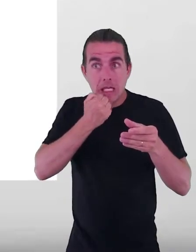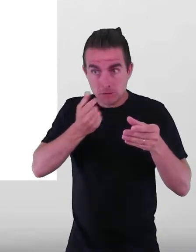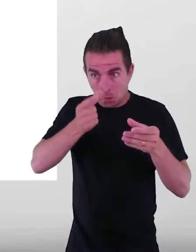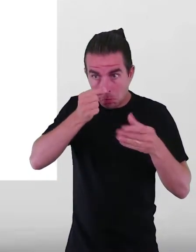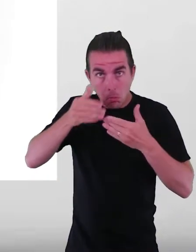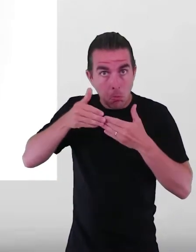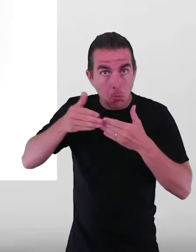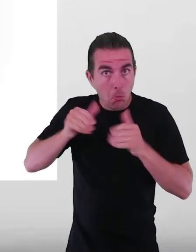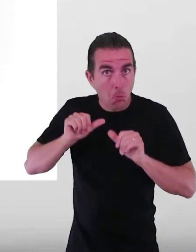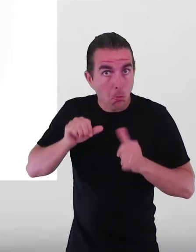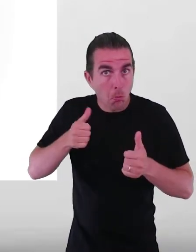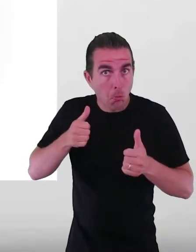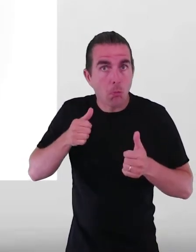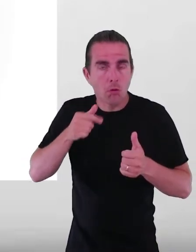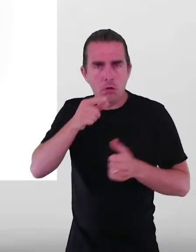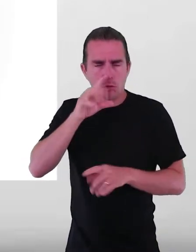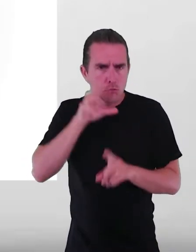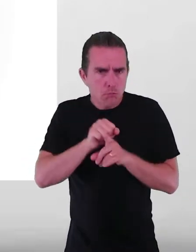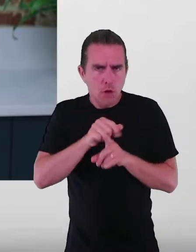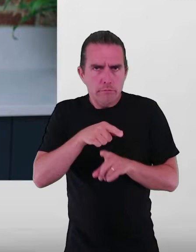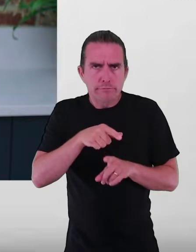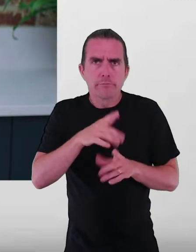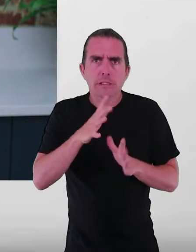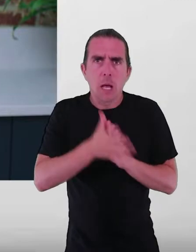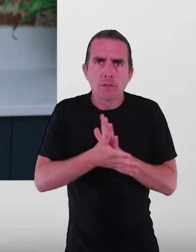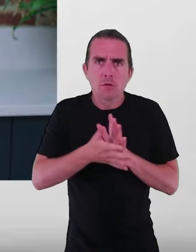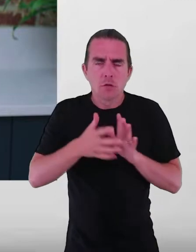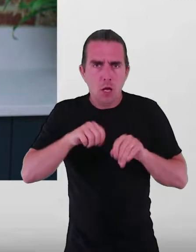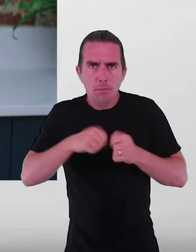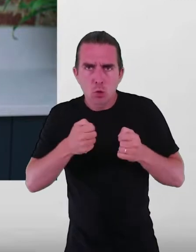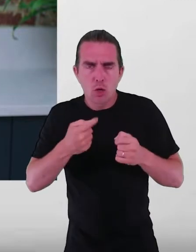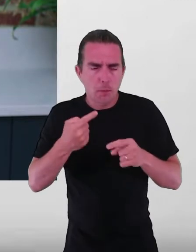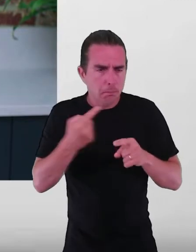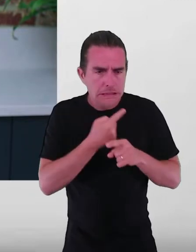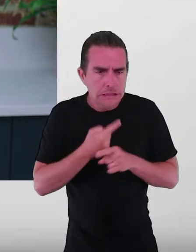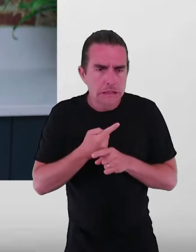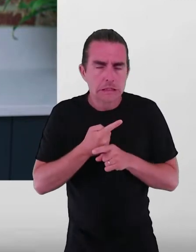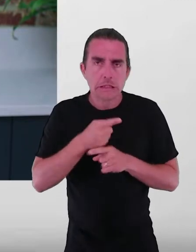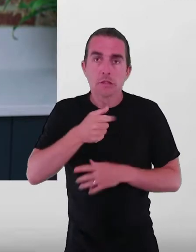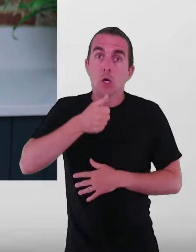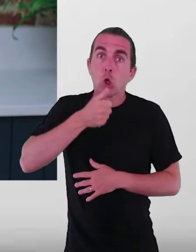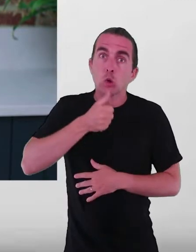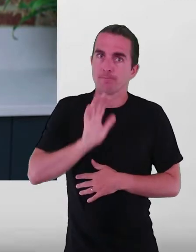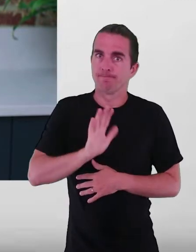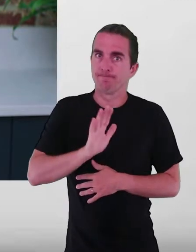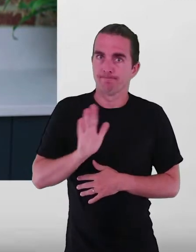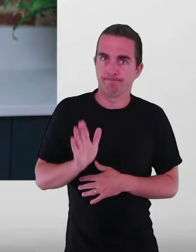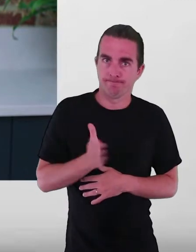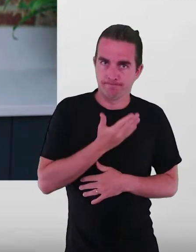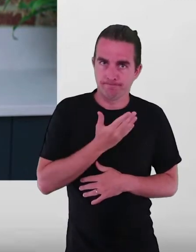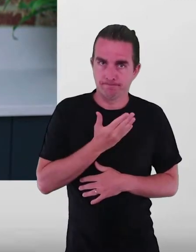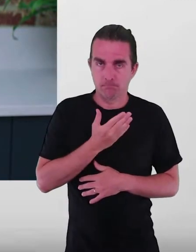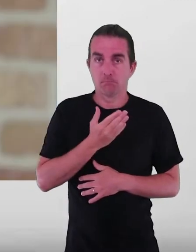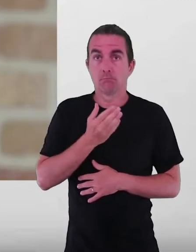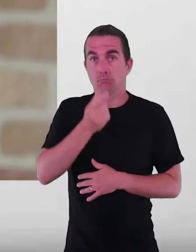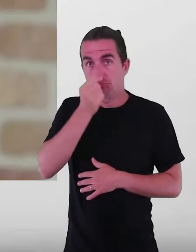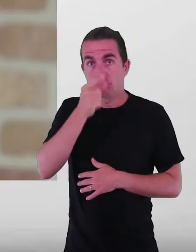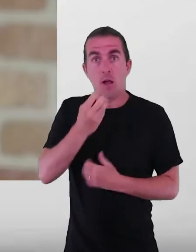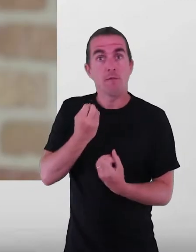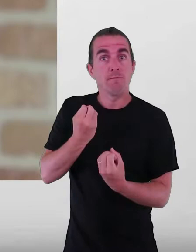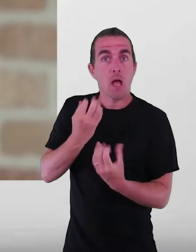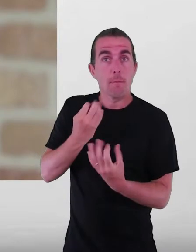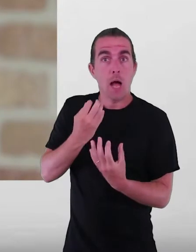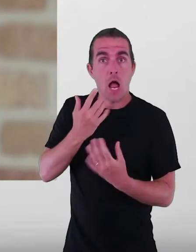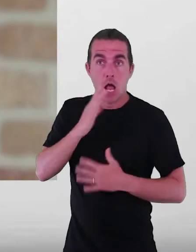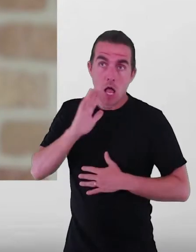Check the expiry date on the outer box. If you notice anything is damaged, broken, missing do not use it and if you